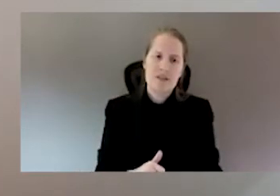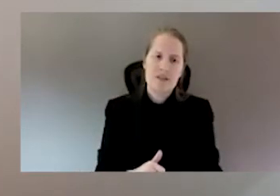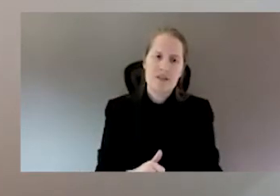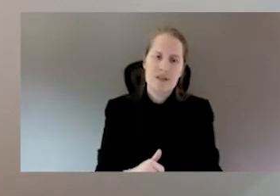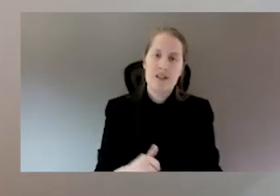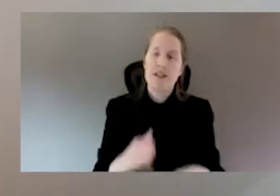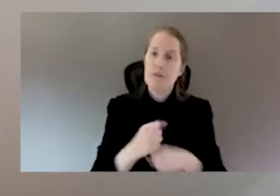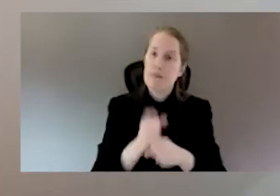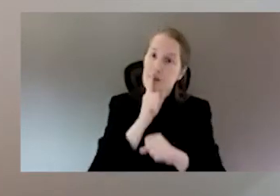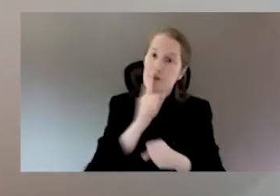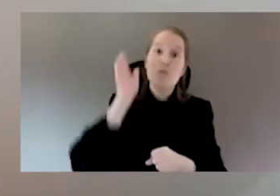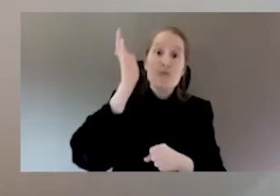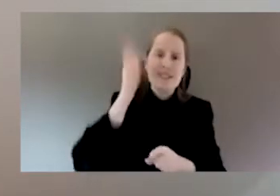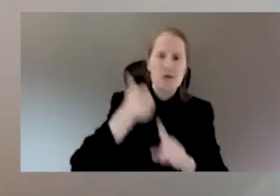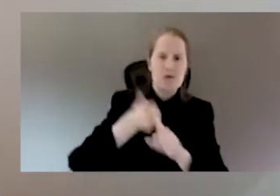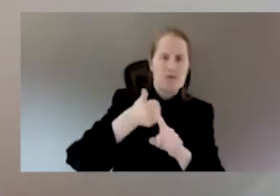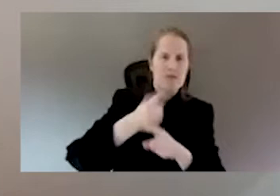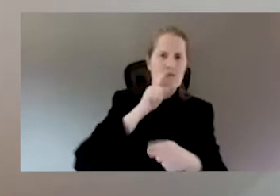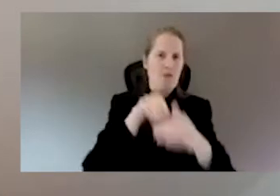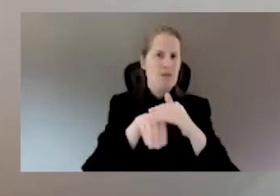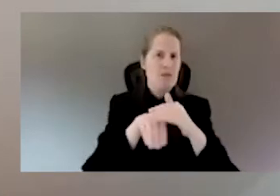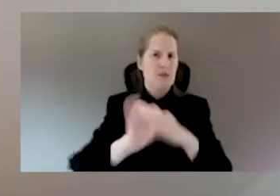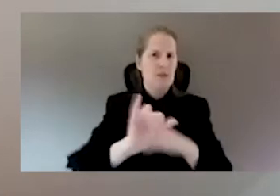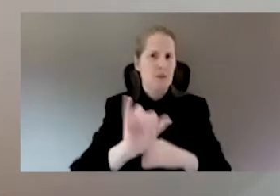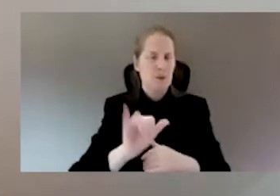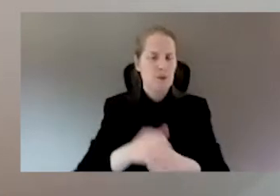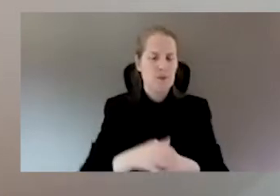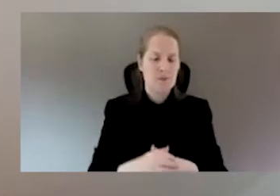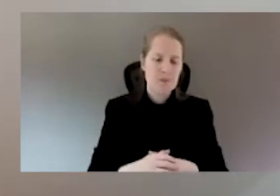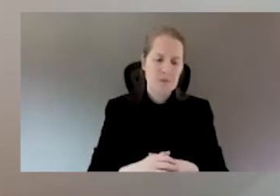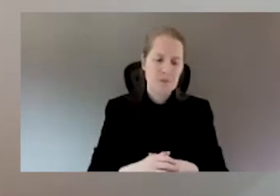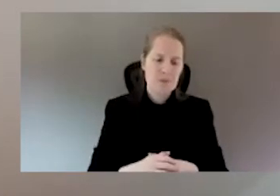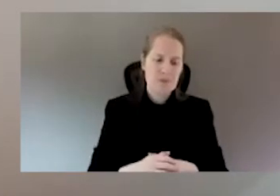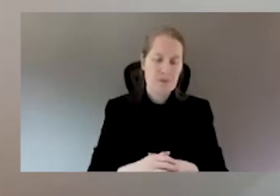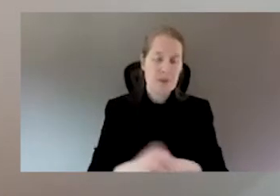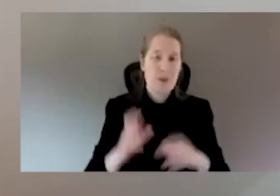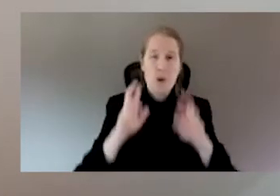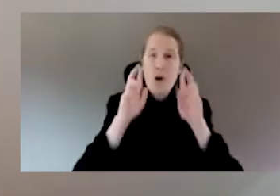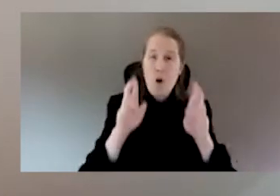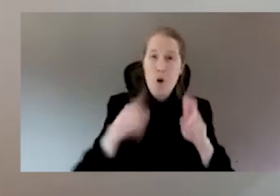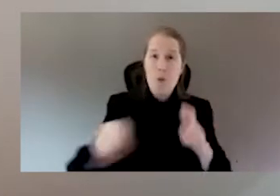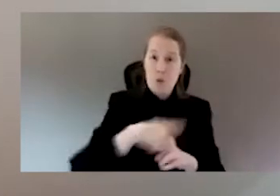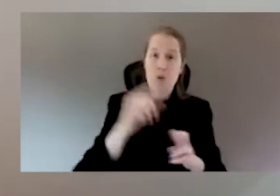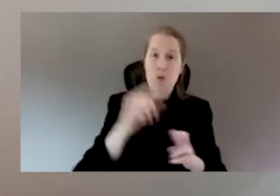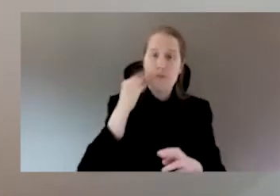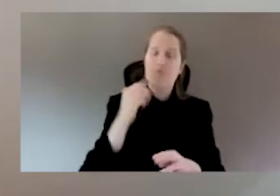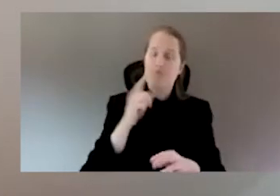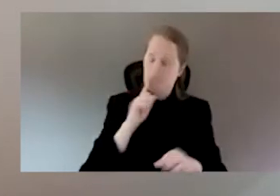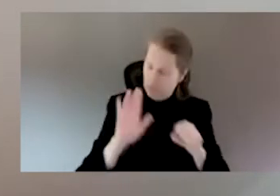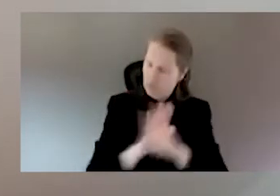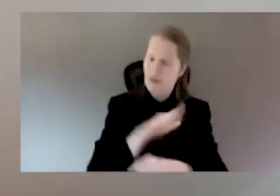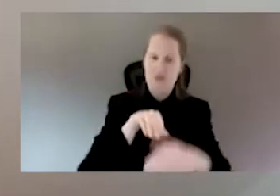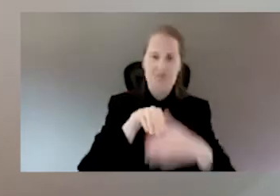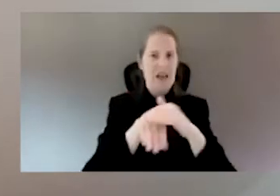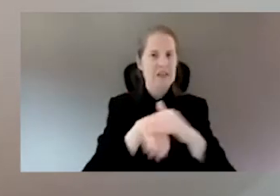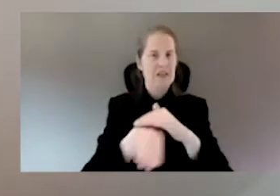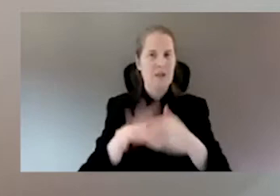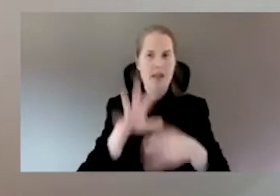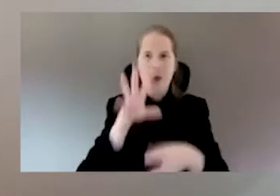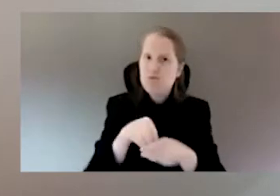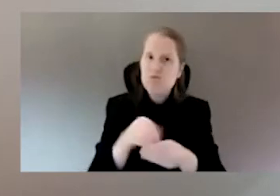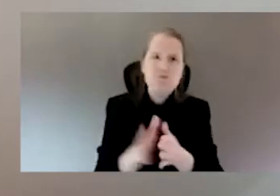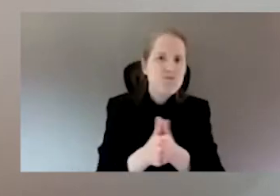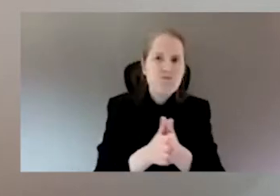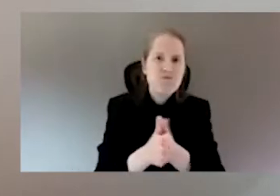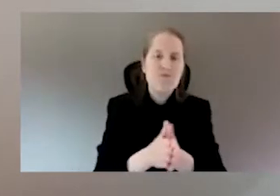presentation accessibility. We hope that this proves to be an accessible and engaging experience for all of you, and we look forward